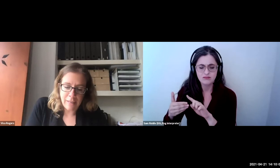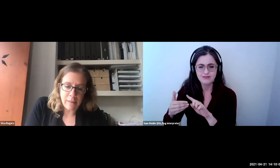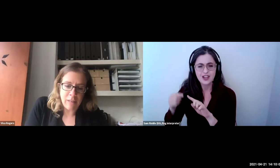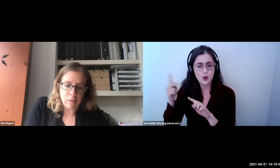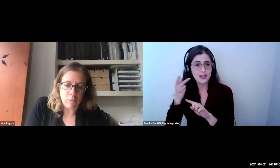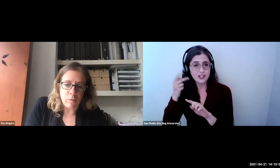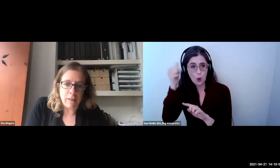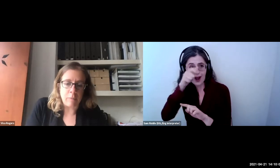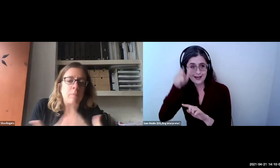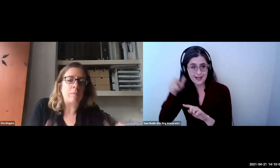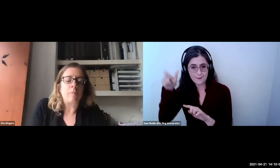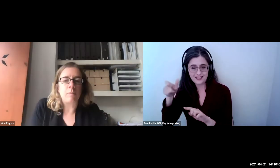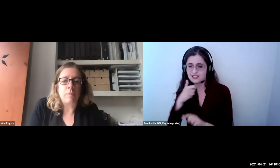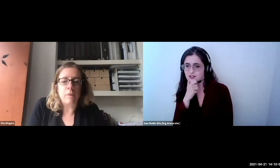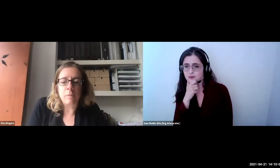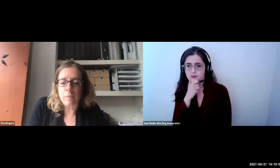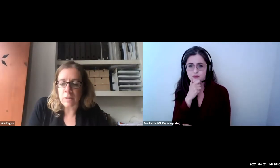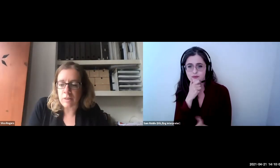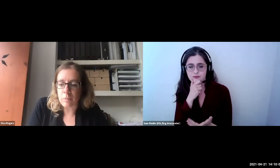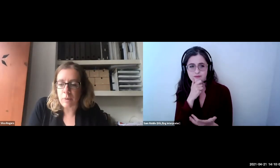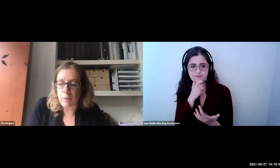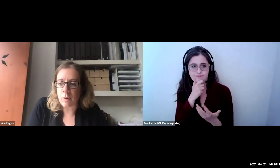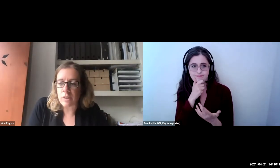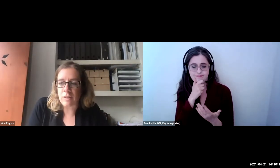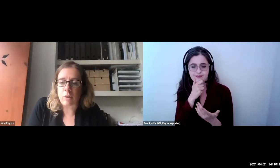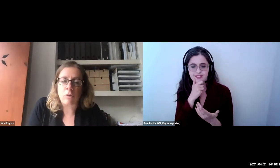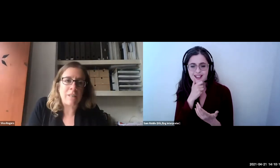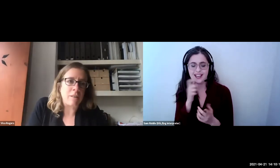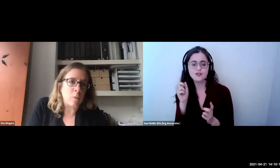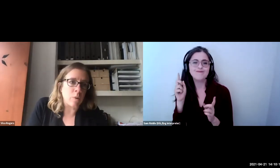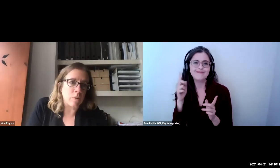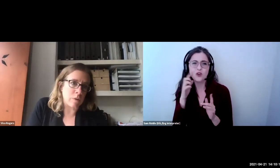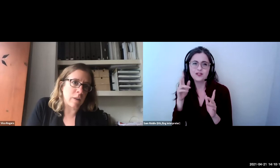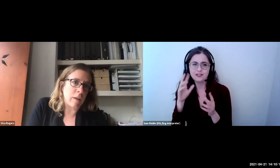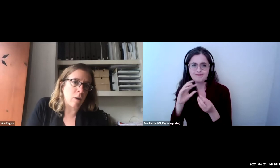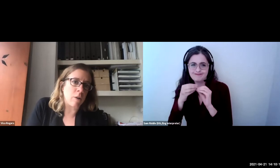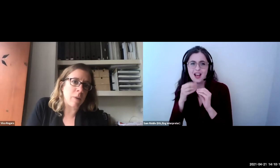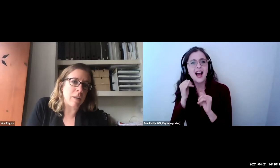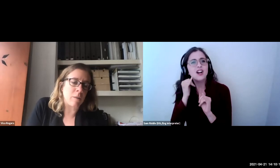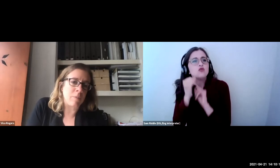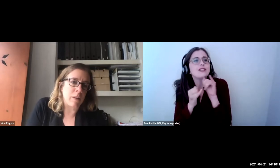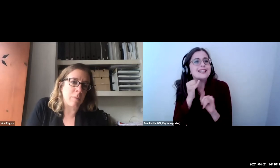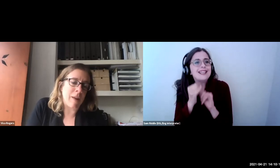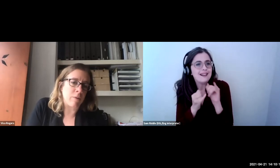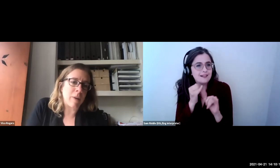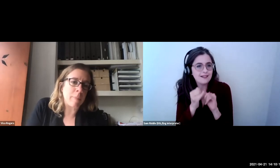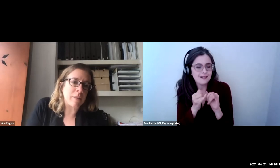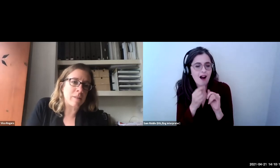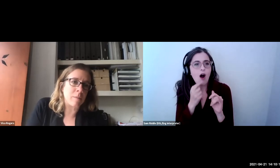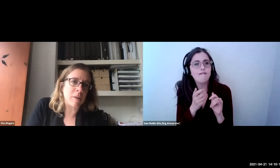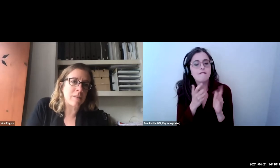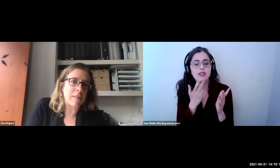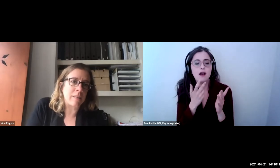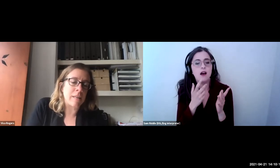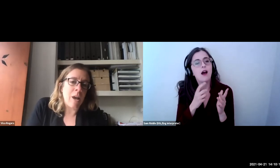these two academics really put forward a critique towards the gig economy and the platform